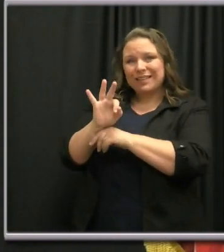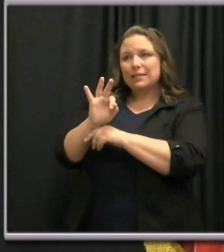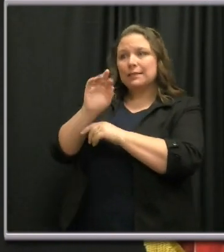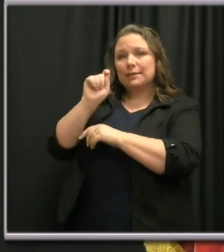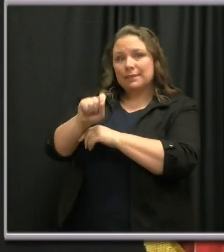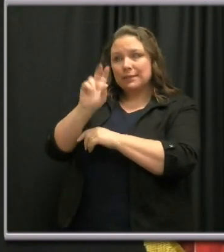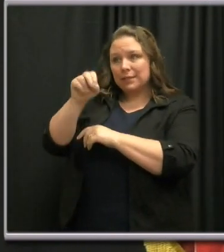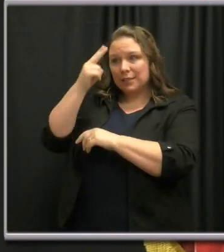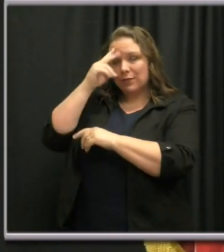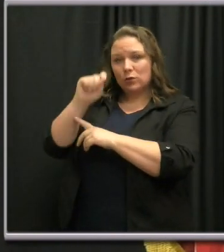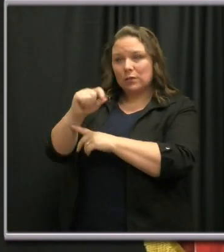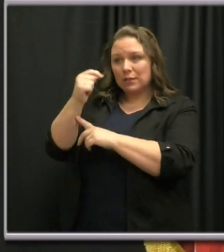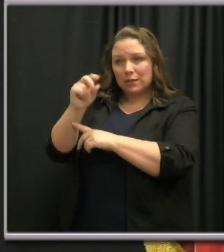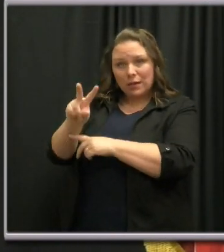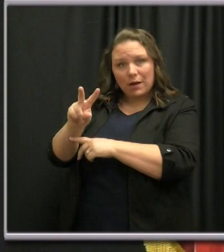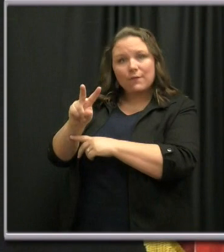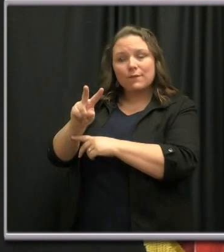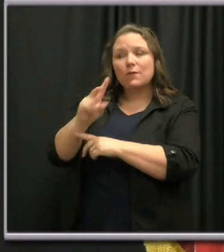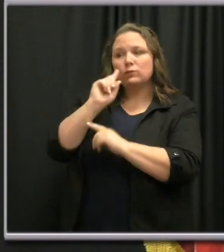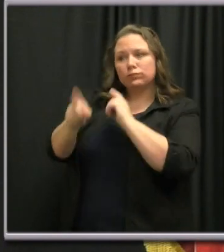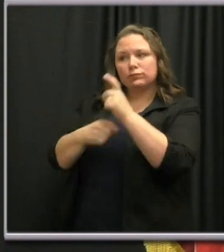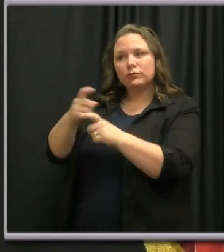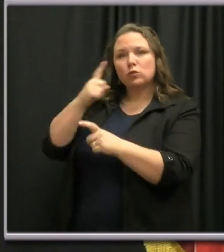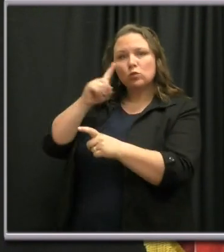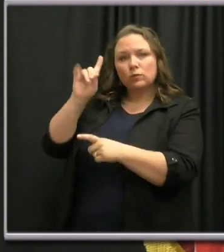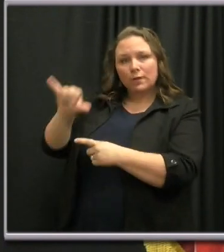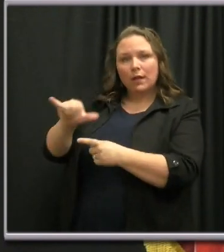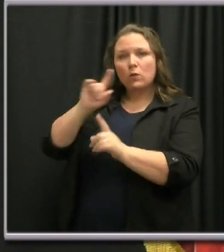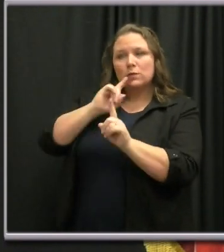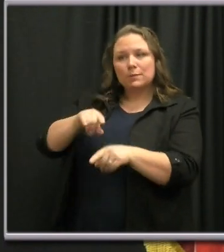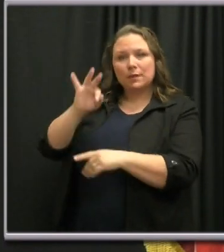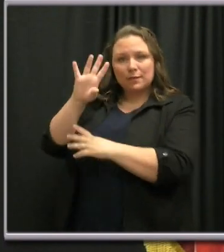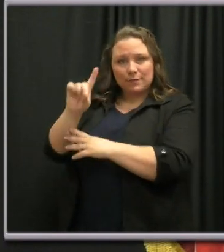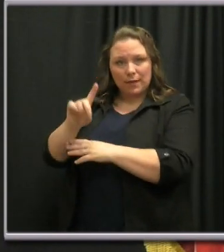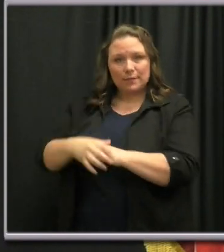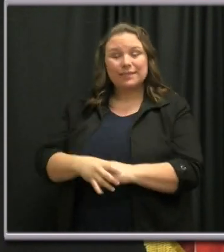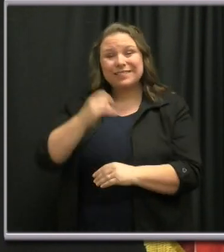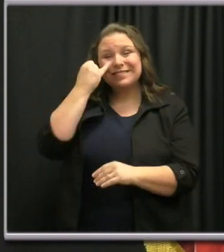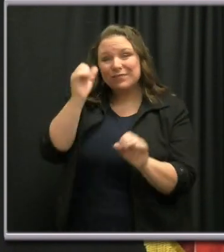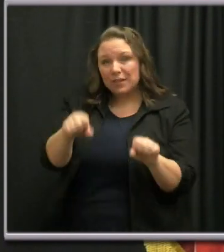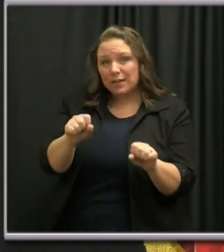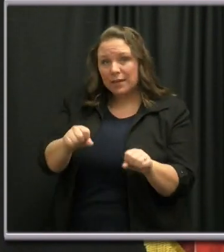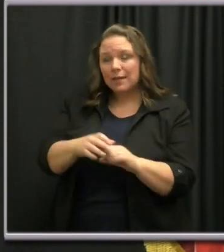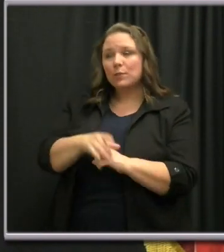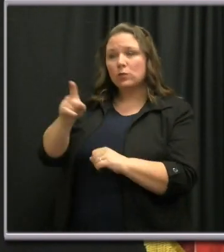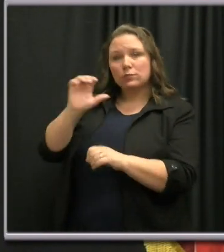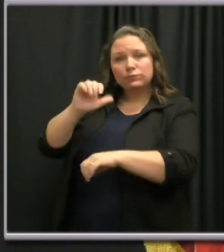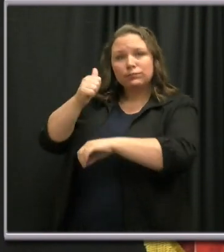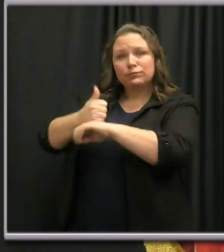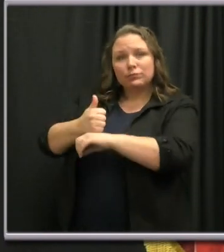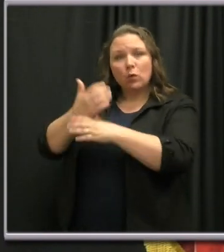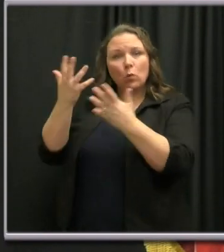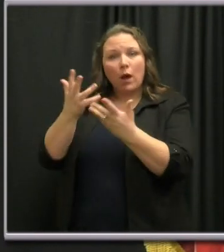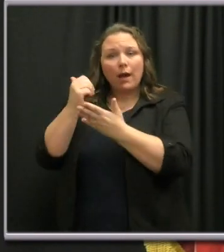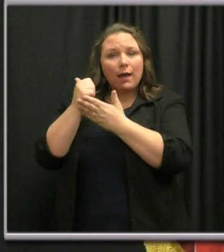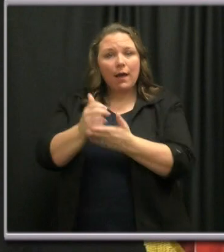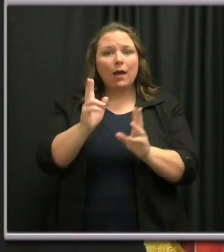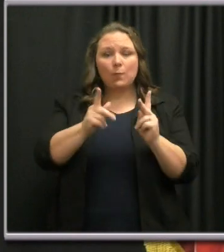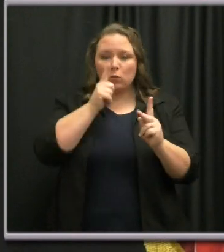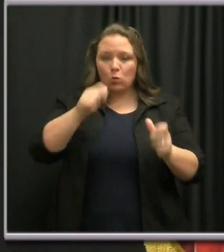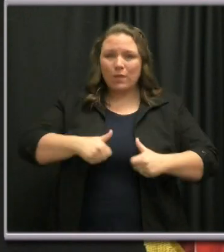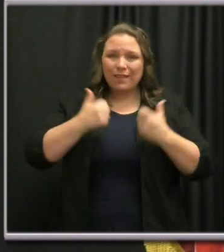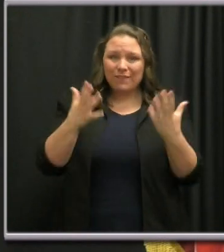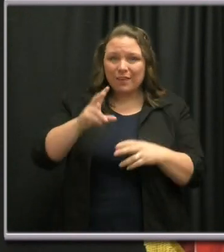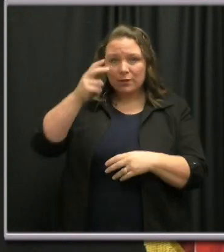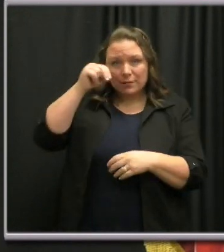covid19.nashville.gov to donate, as you are able, to the COVID-19 Response Fund, which has been created to help Nashvillians facing hardships during